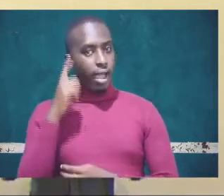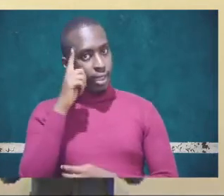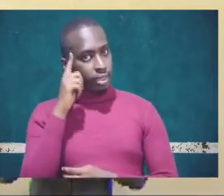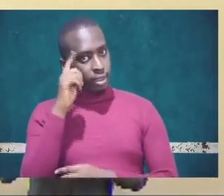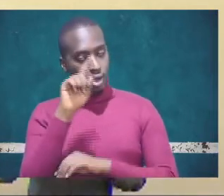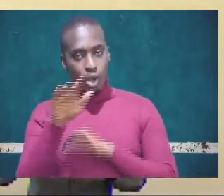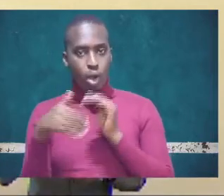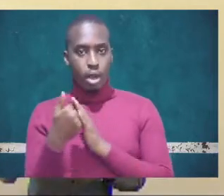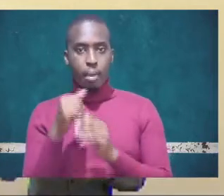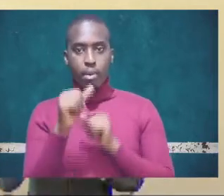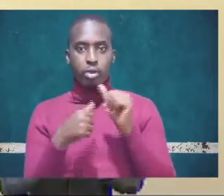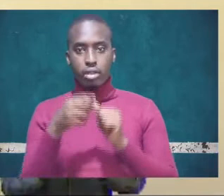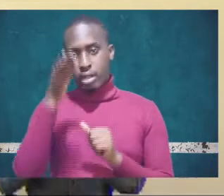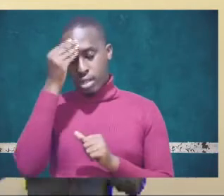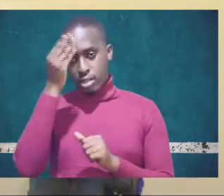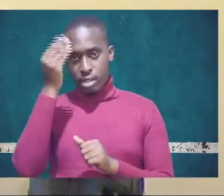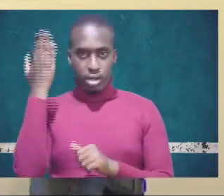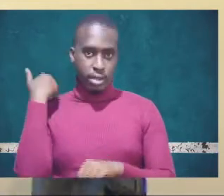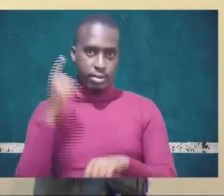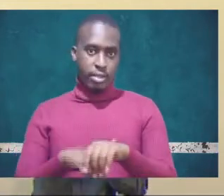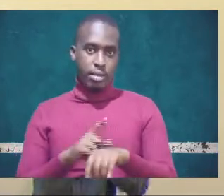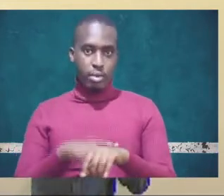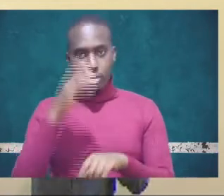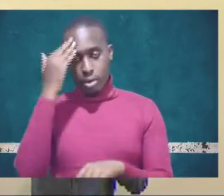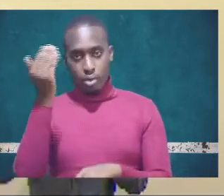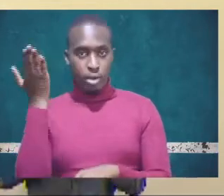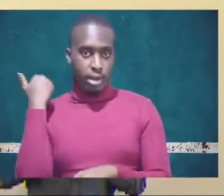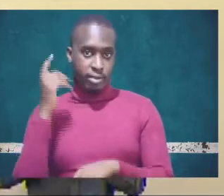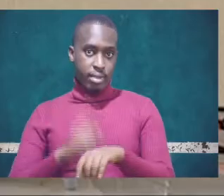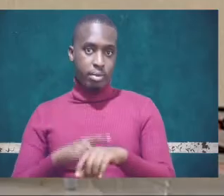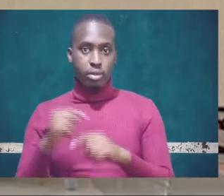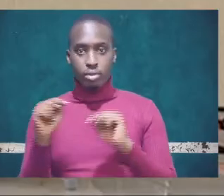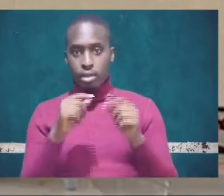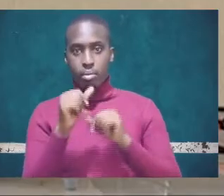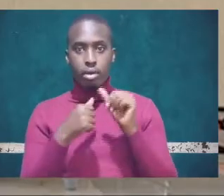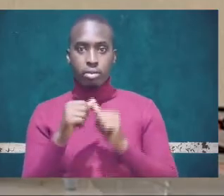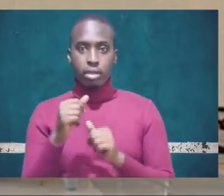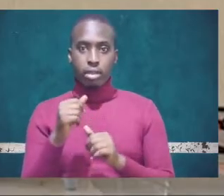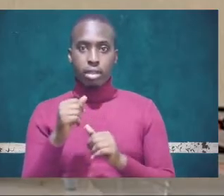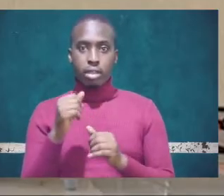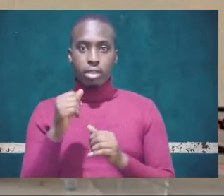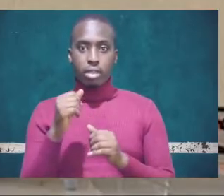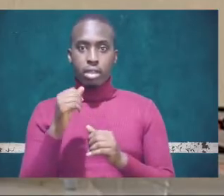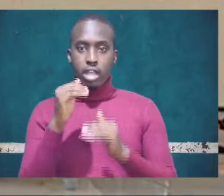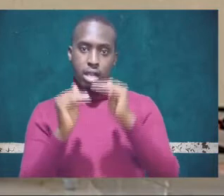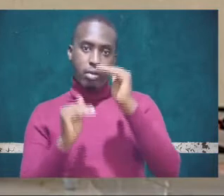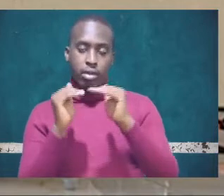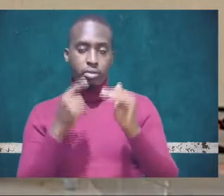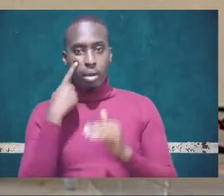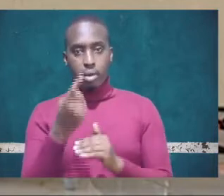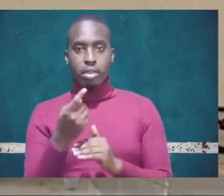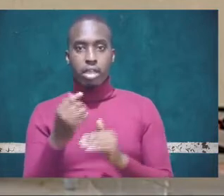it's all about what we learned last time, because last time we've been discussing about the inequalities. We saw the